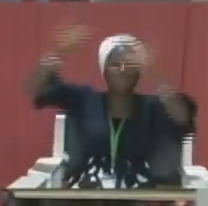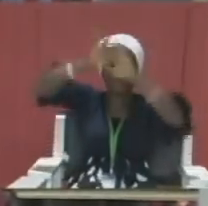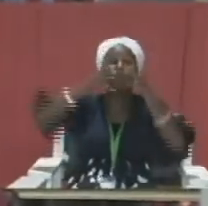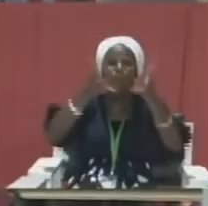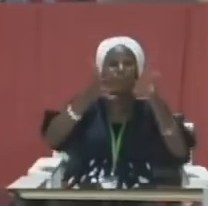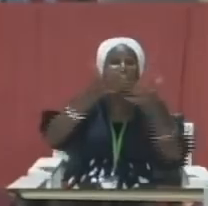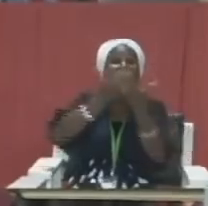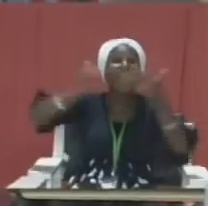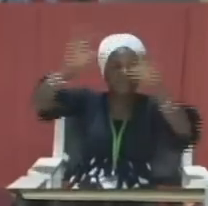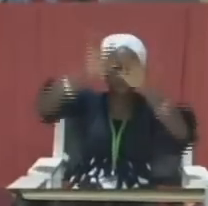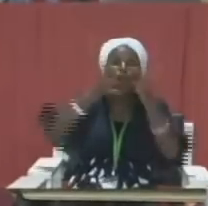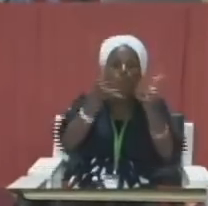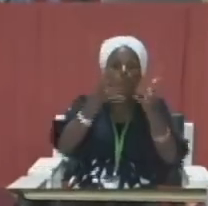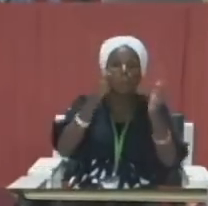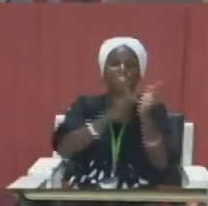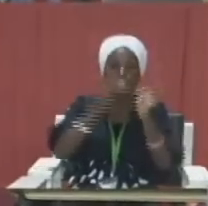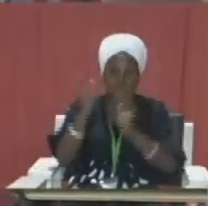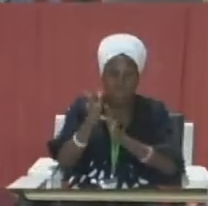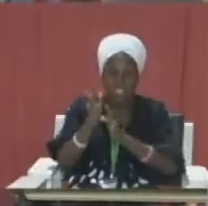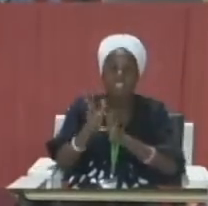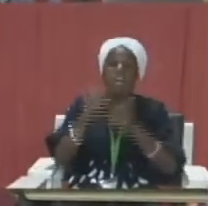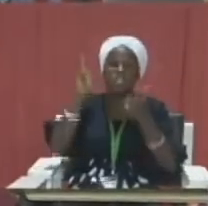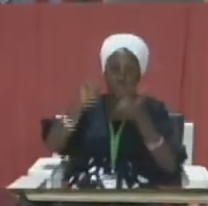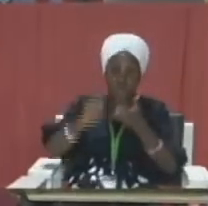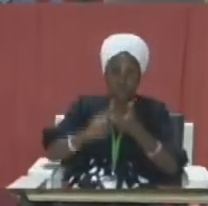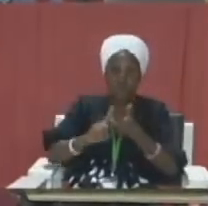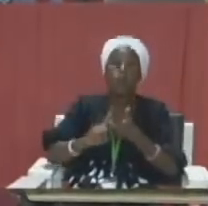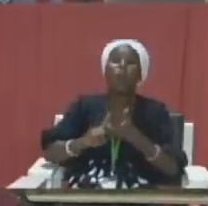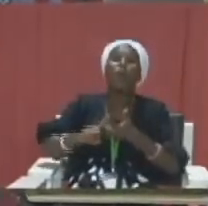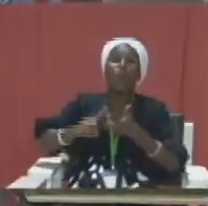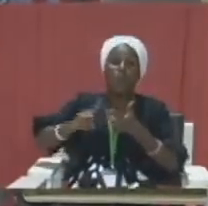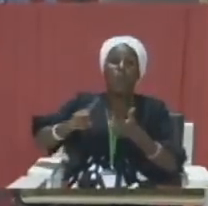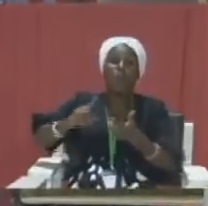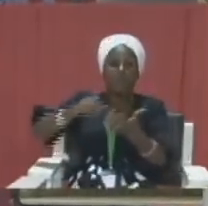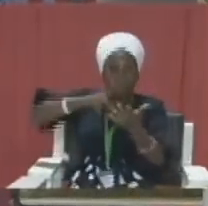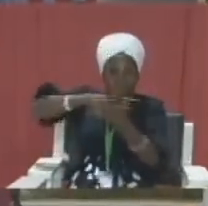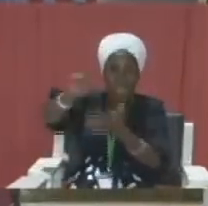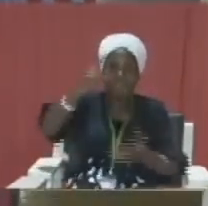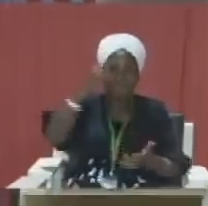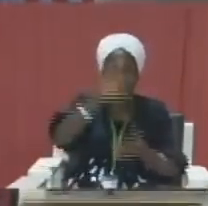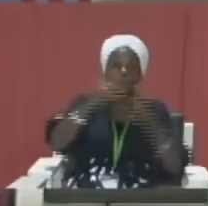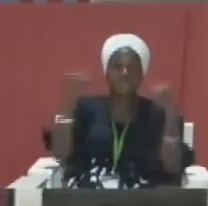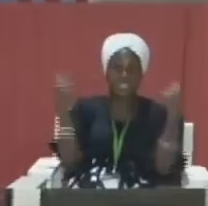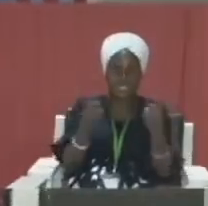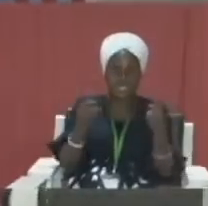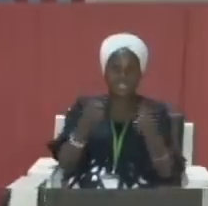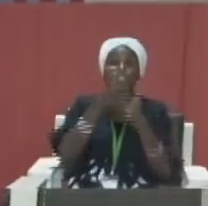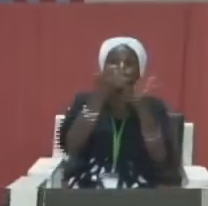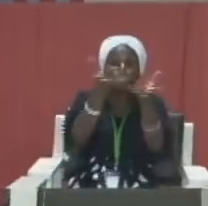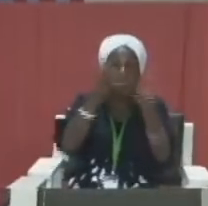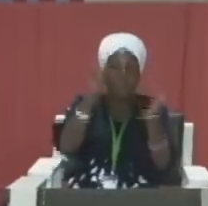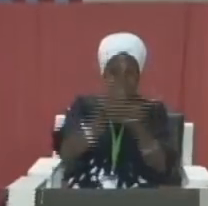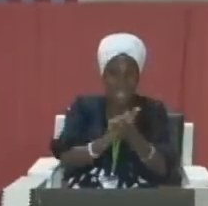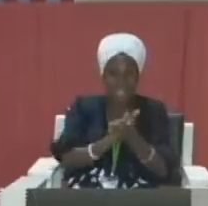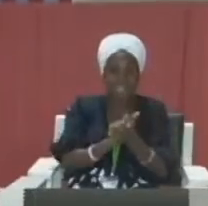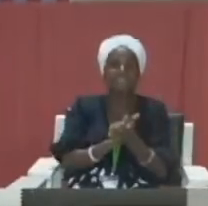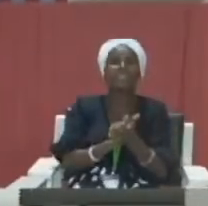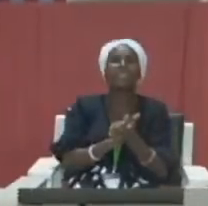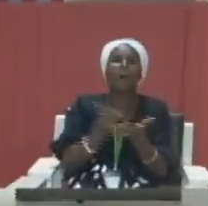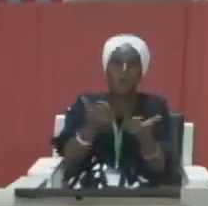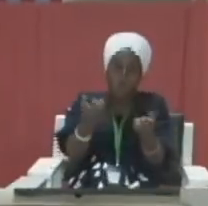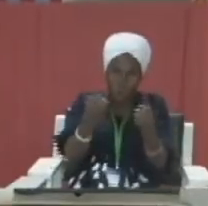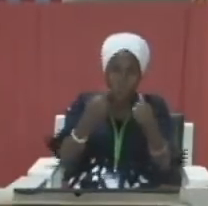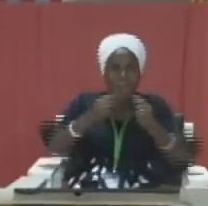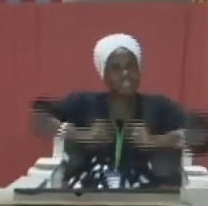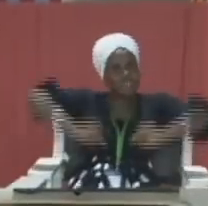Jesus to face death for them. So if you know you need to be forgiven, start coming now. And if you are